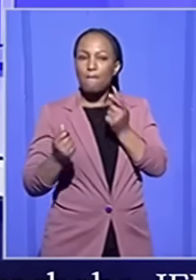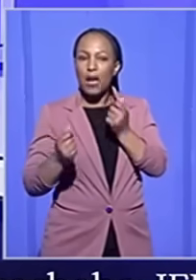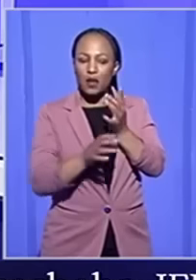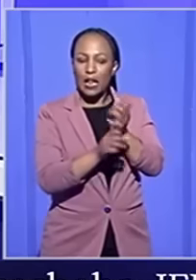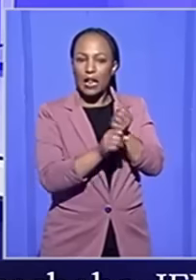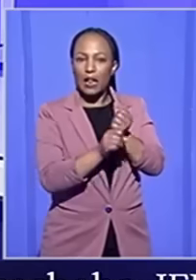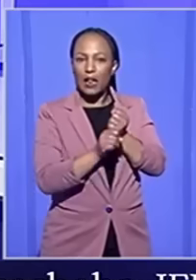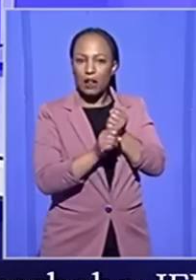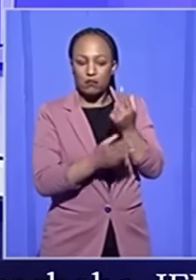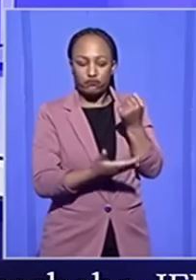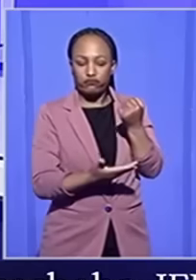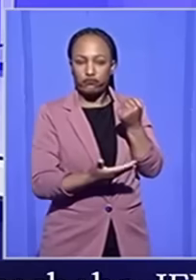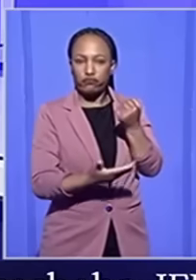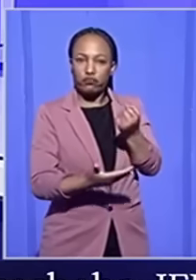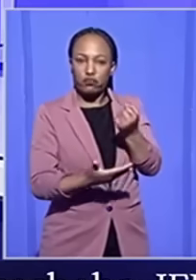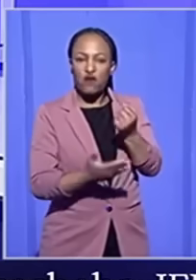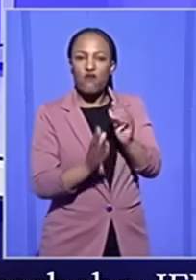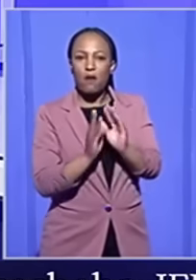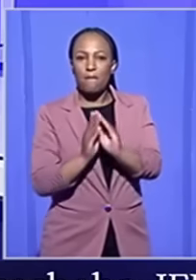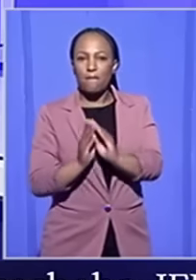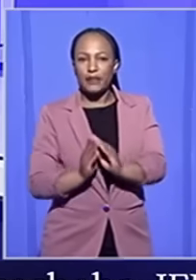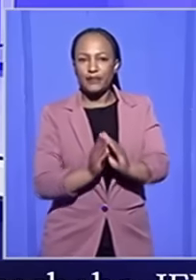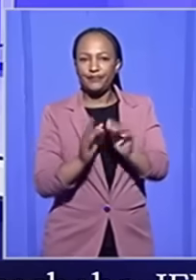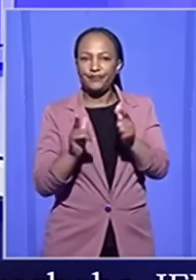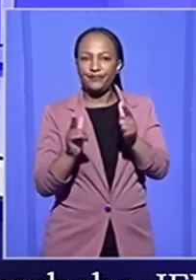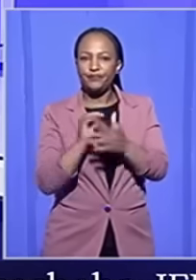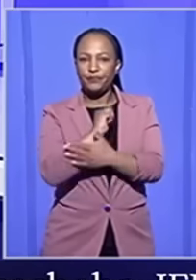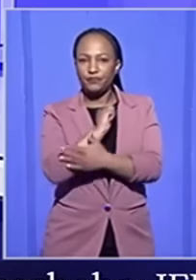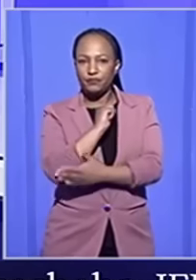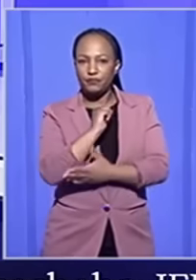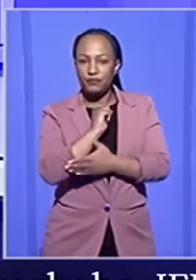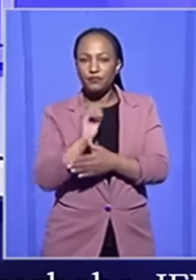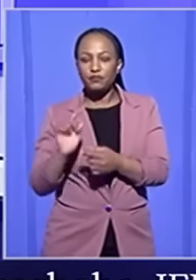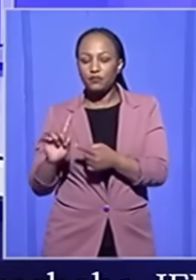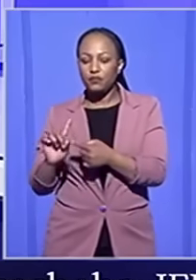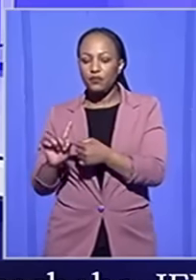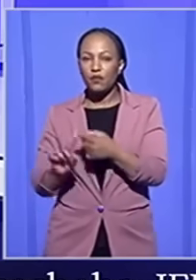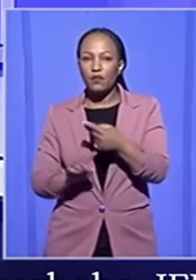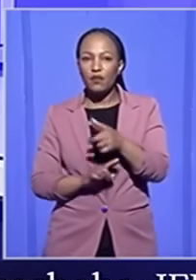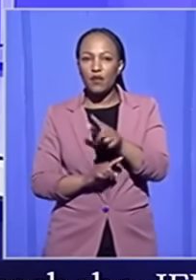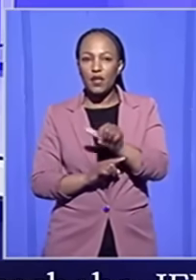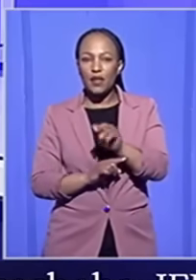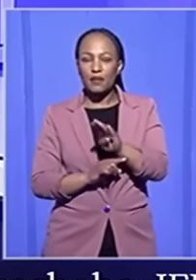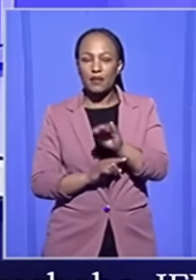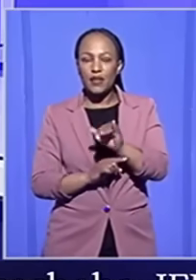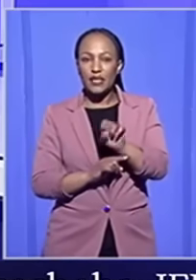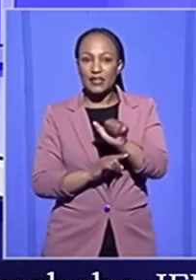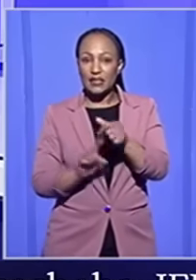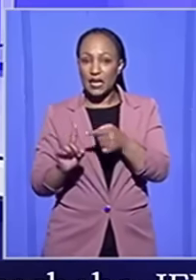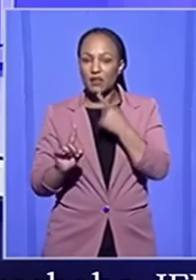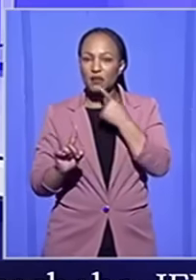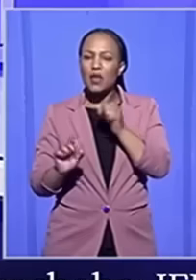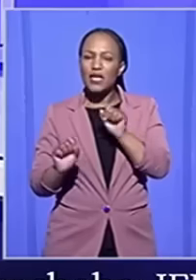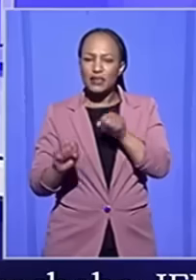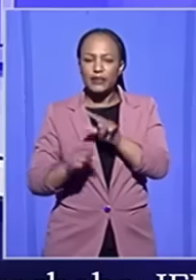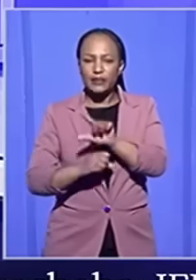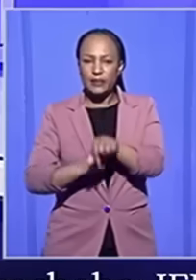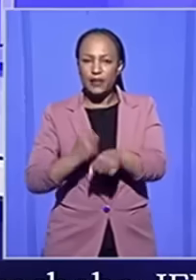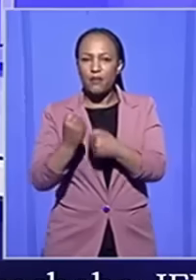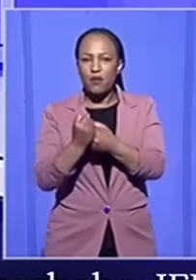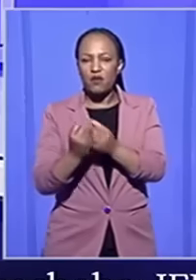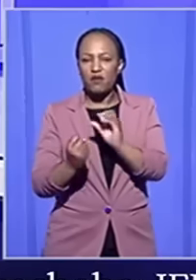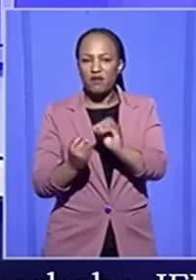tlang. Presidente ya lekoko Nkosini Hlabisa a re le fa baemanokeng lenaneo leno puso ga e ne kgona go dirisa